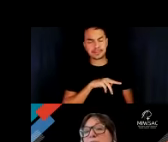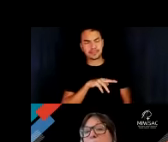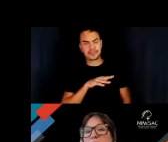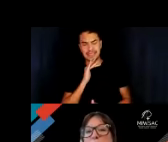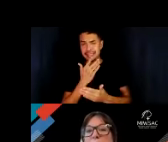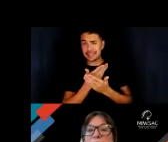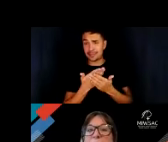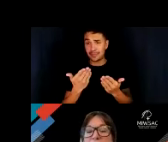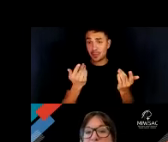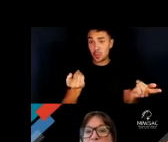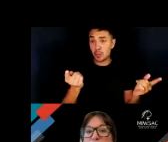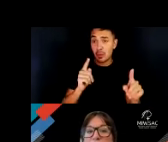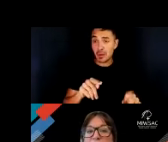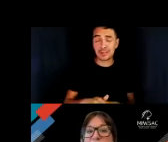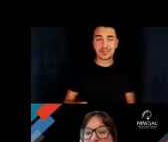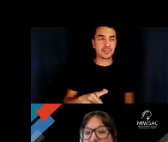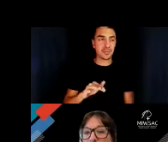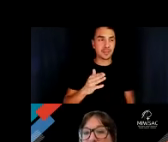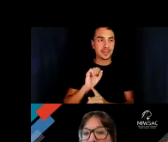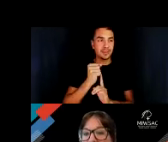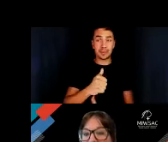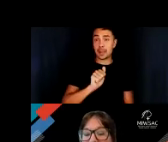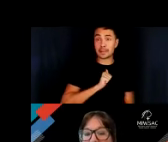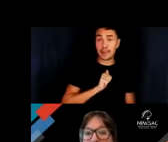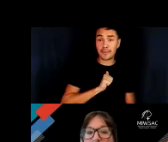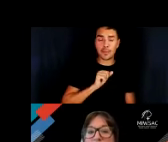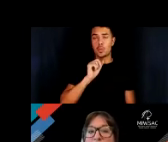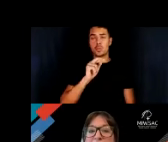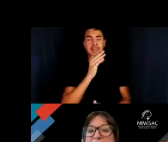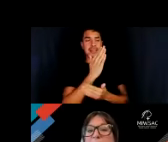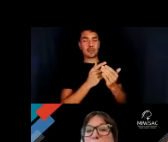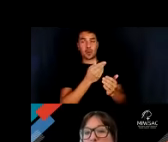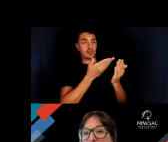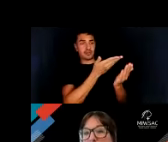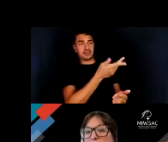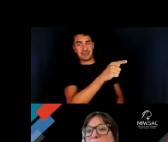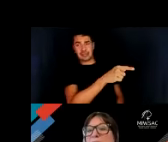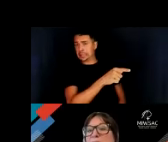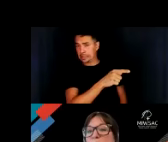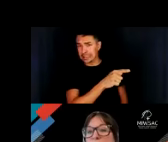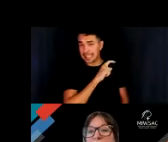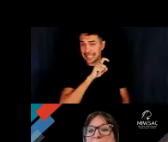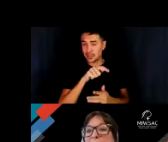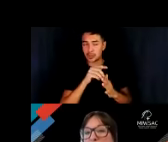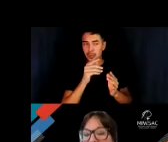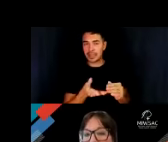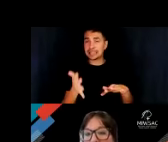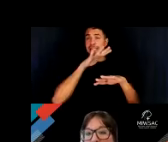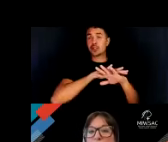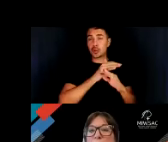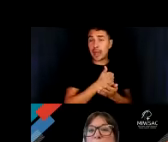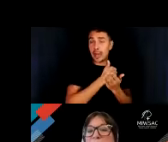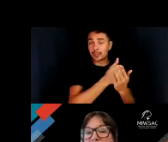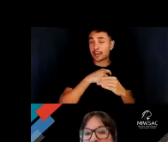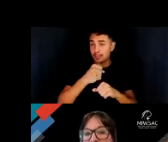this a situation where myself or someone that I'm working with or that I know might need a little bit more help? Do I need to make that